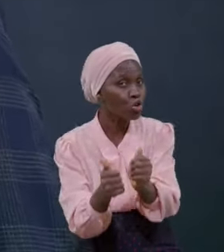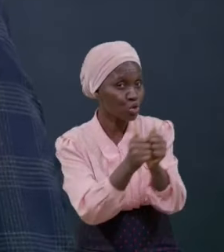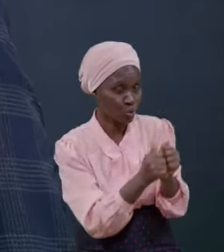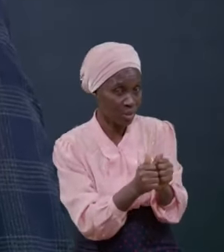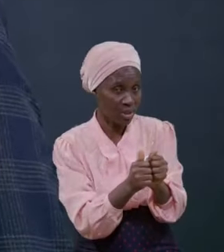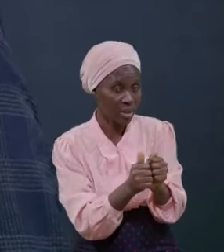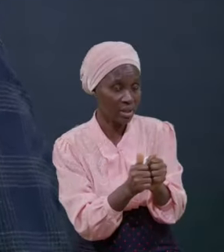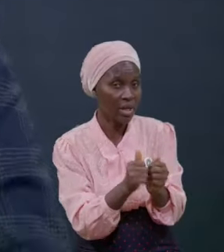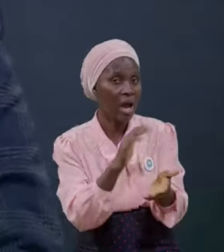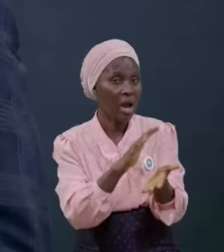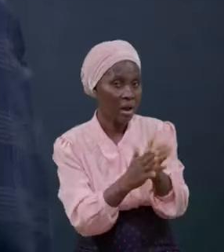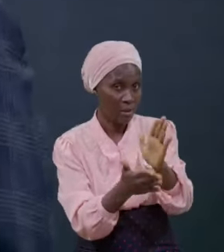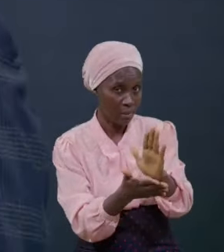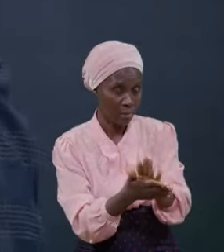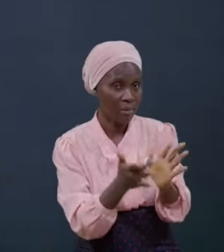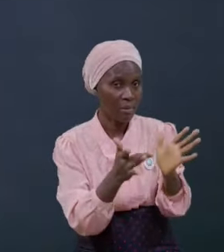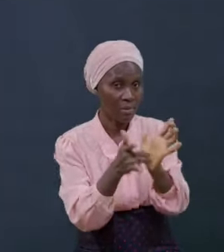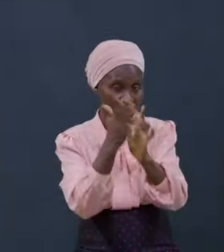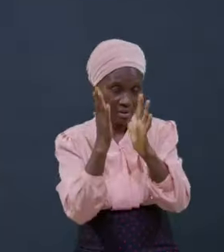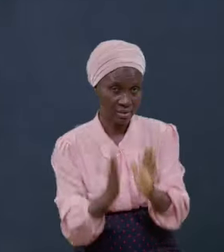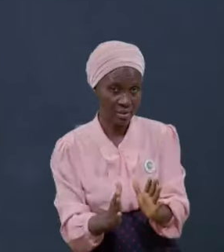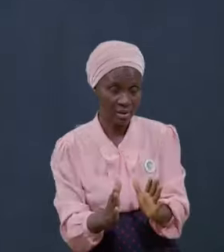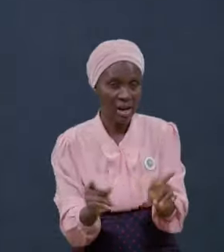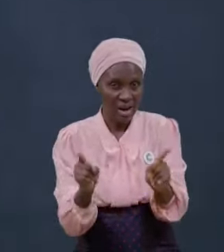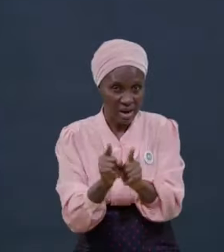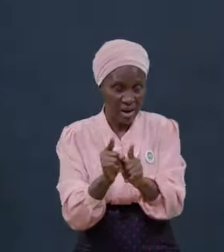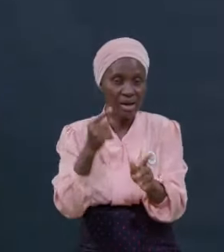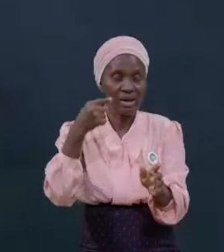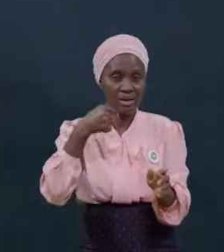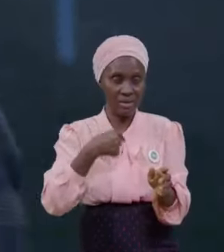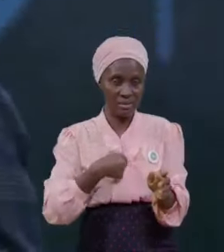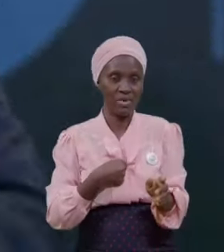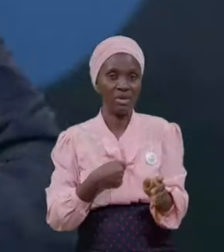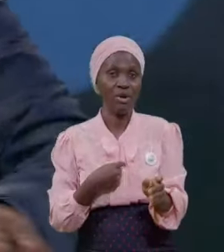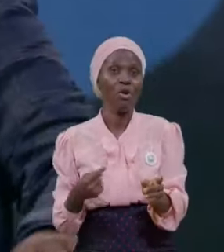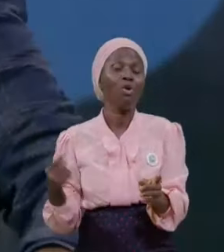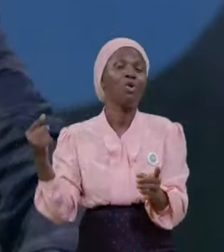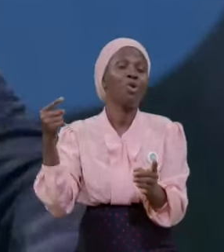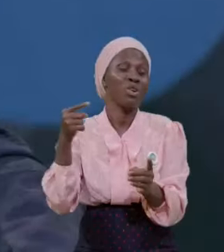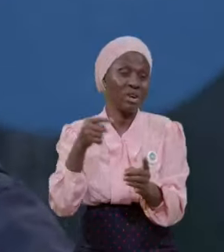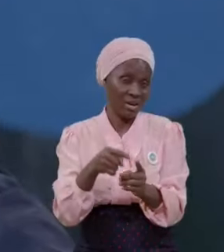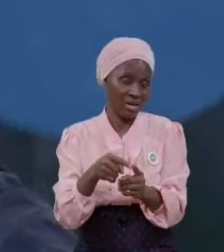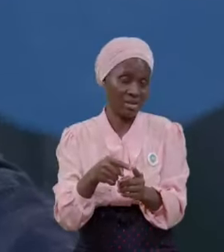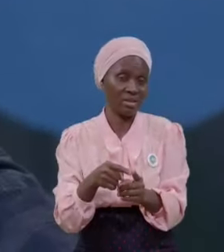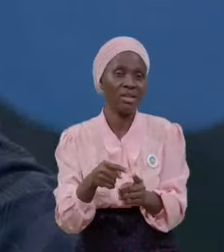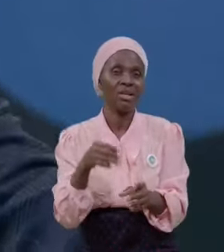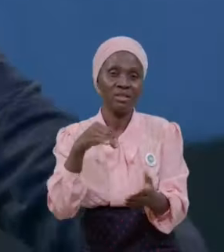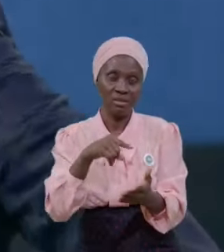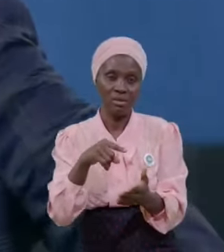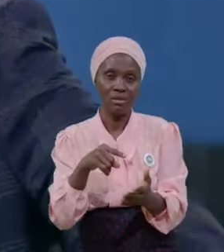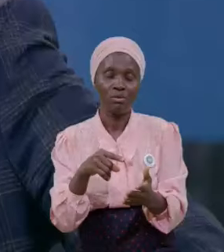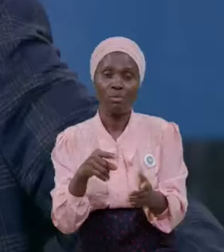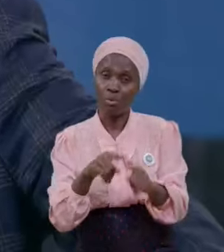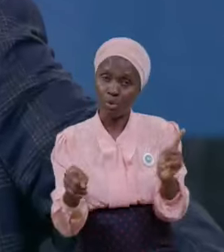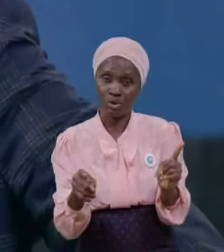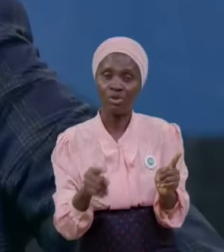such as I am, except these bonds. What does that mean, except these bonds? Paul the apostle was chained,